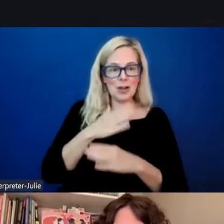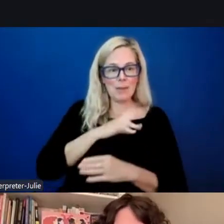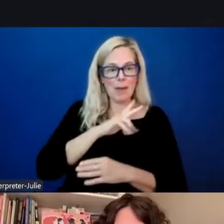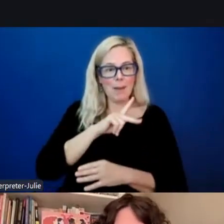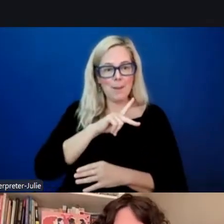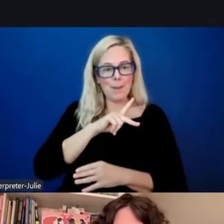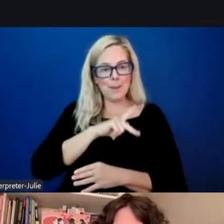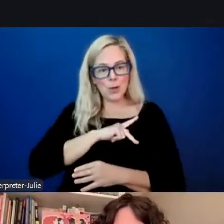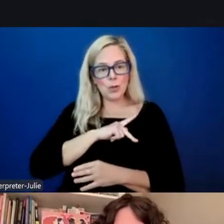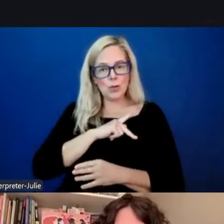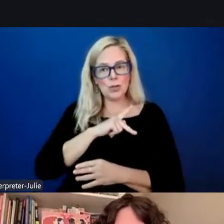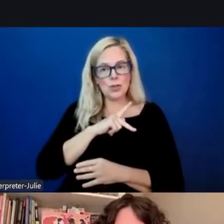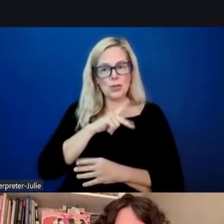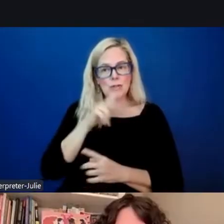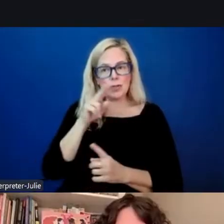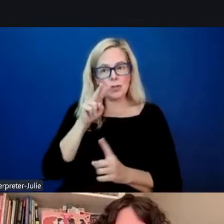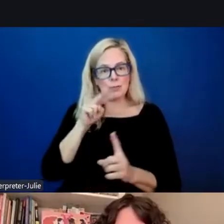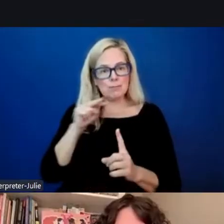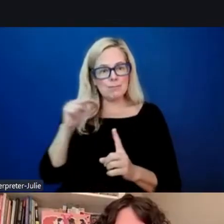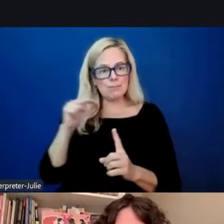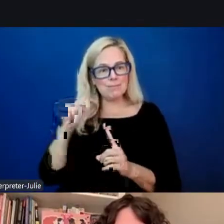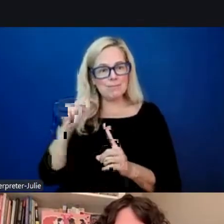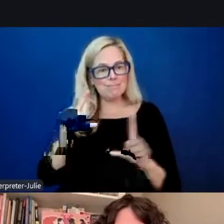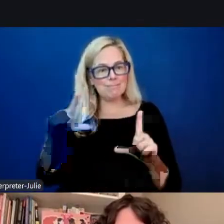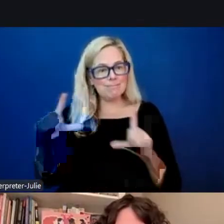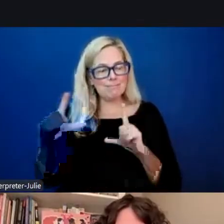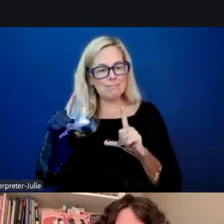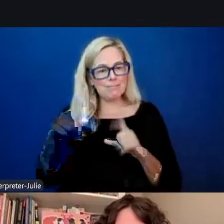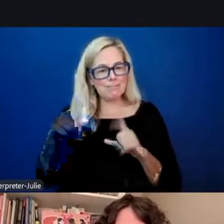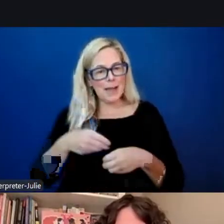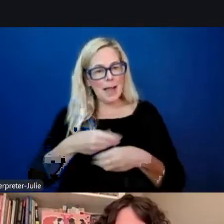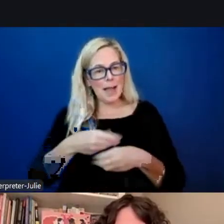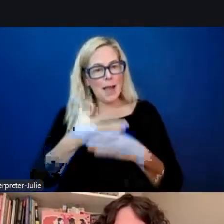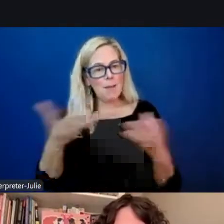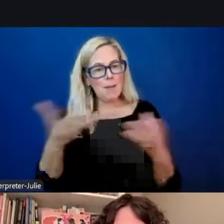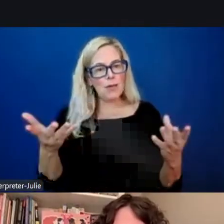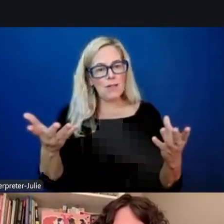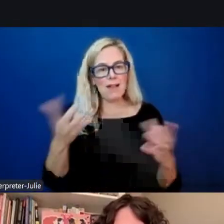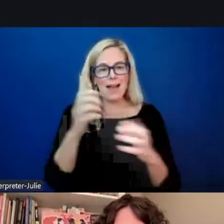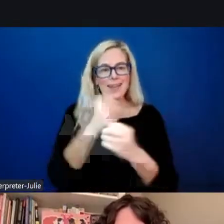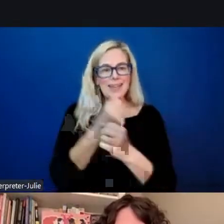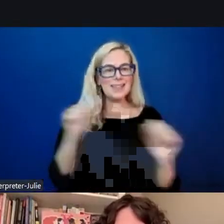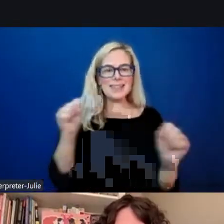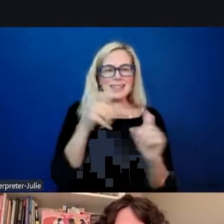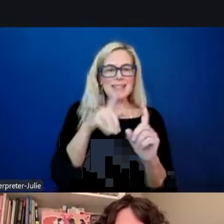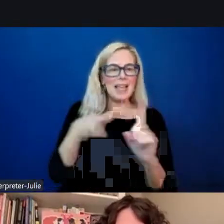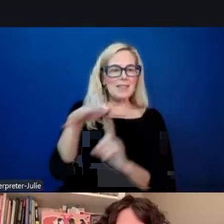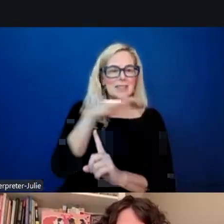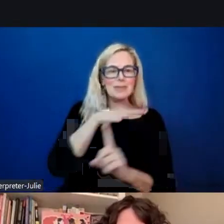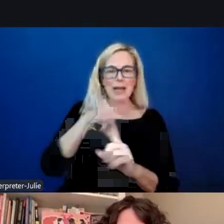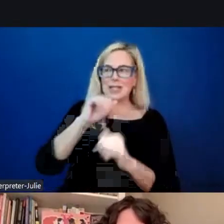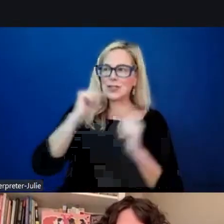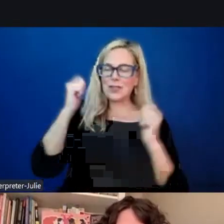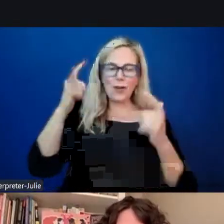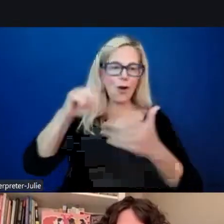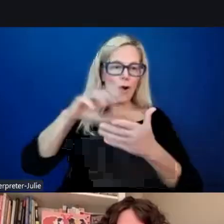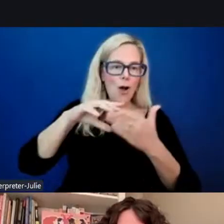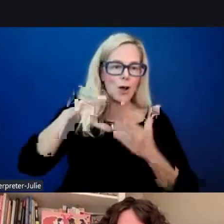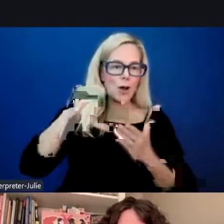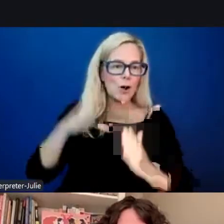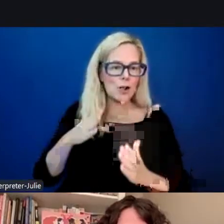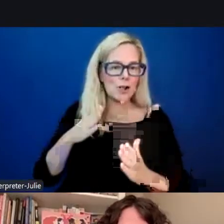just creating this safe space for all learners and utilizing as much as I can,